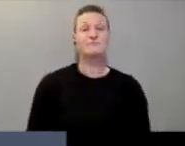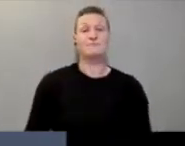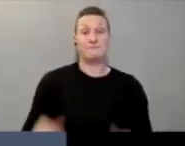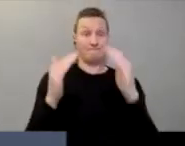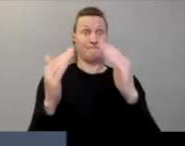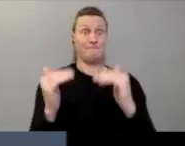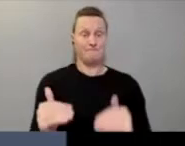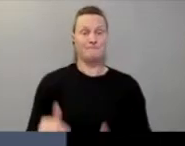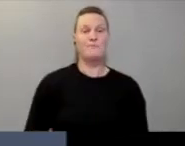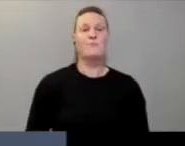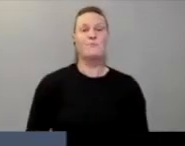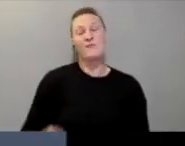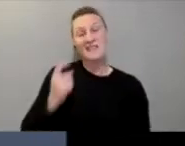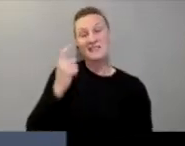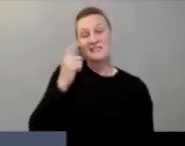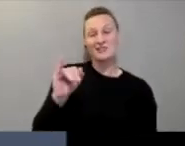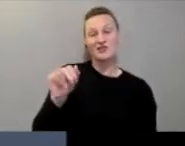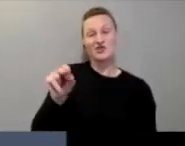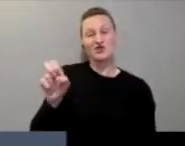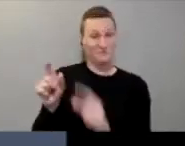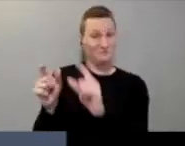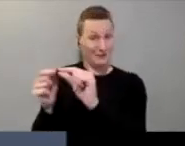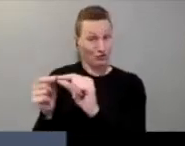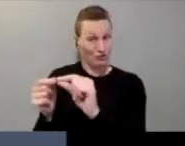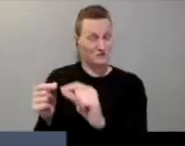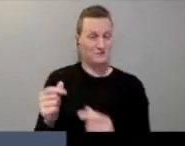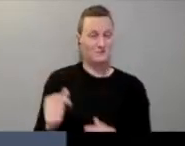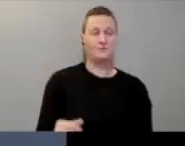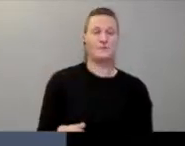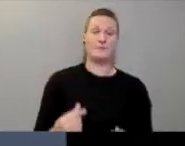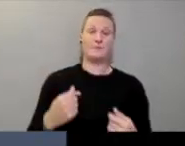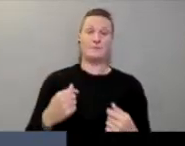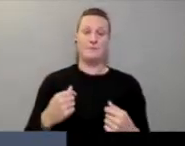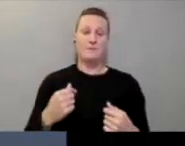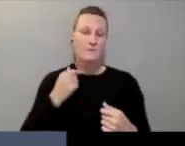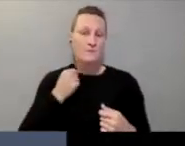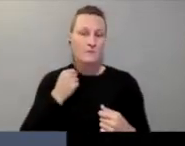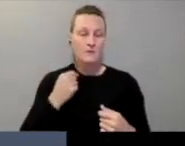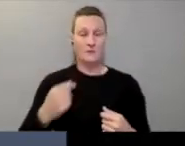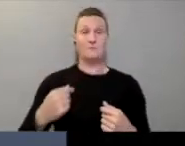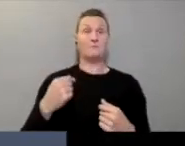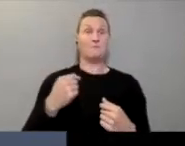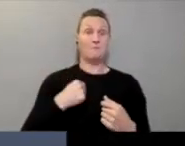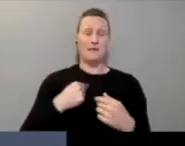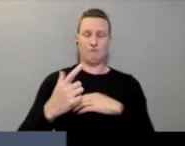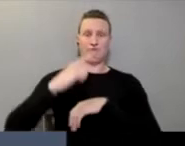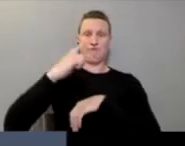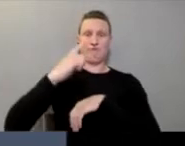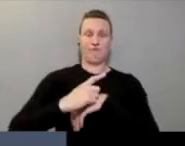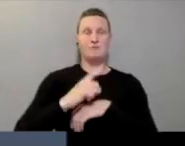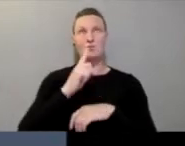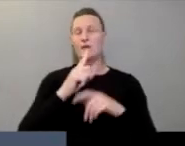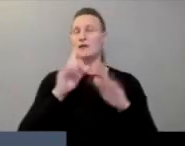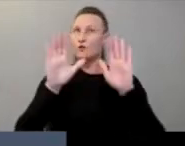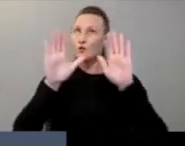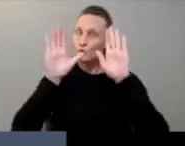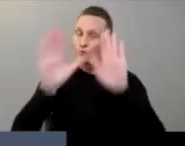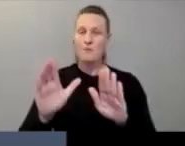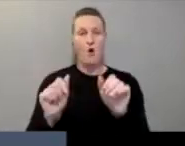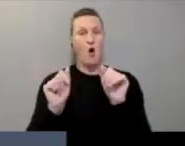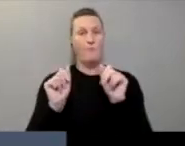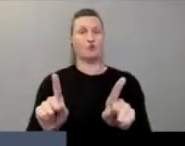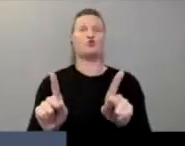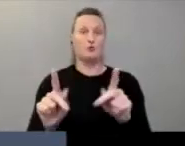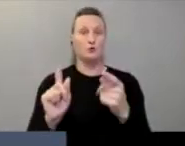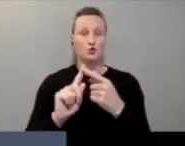Just as Jean said, I have been tasked with the most incredible opportunity to go citywide, and